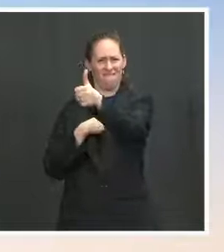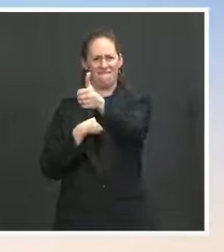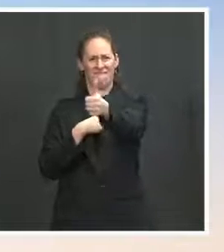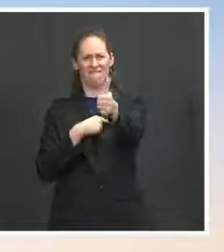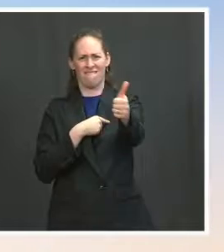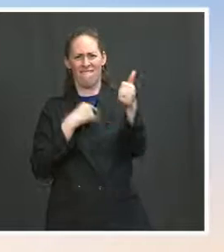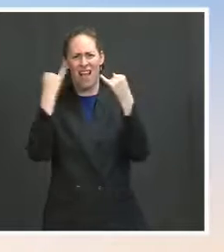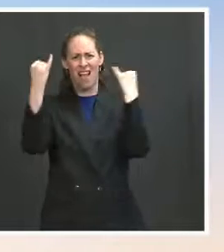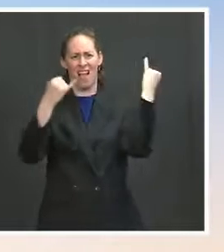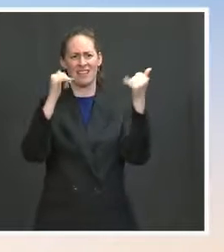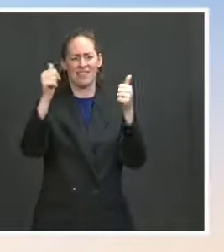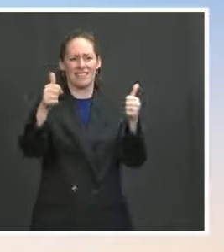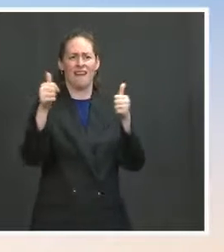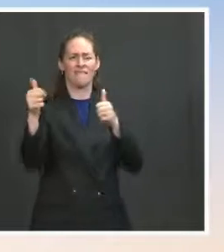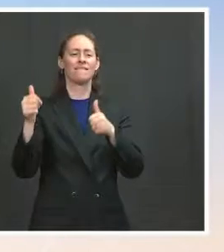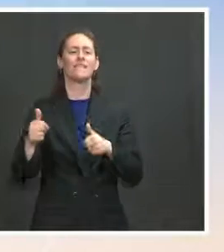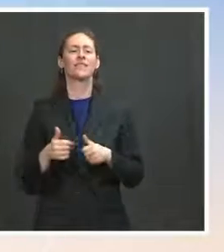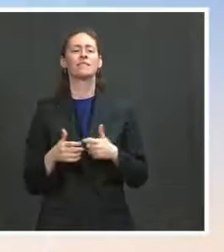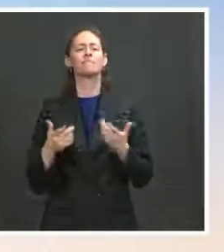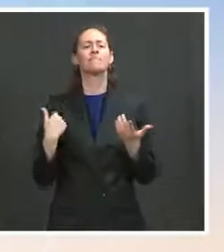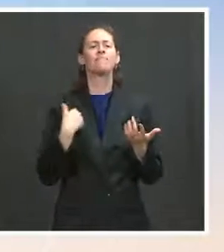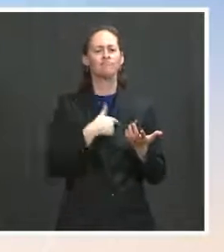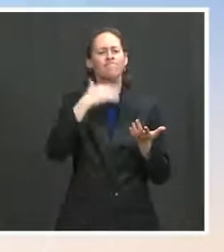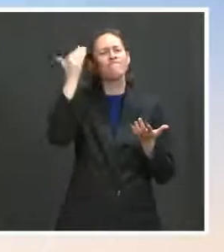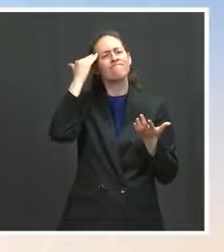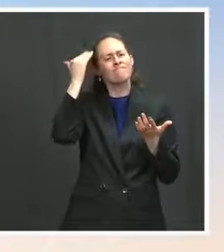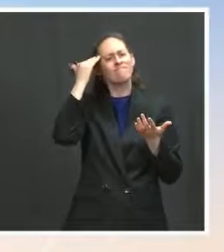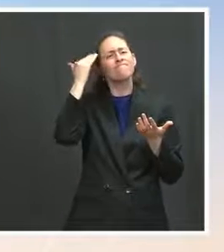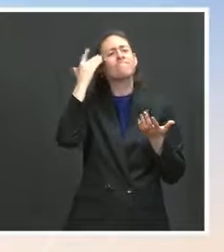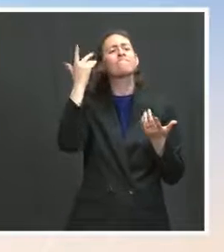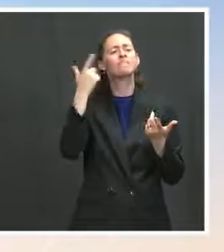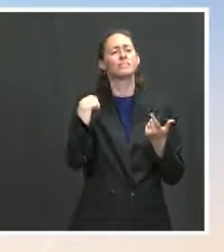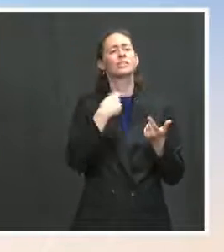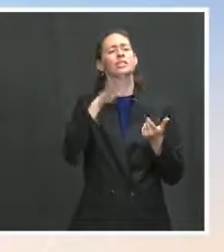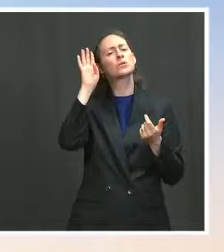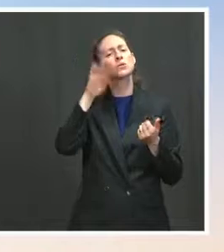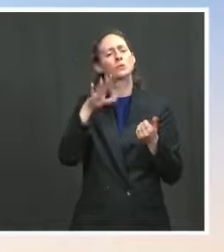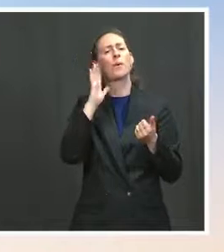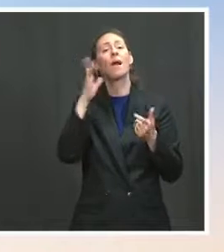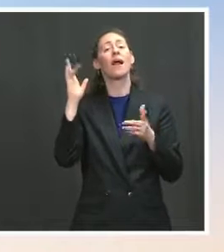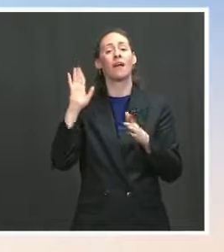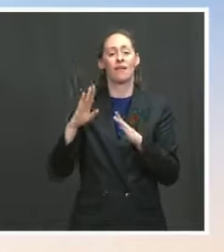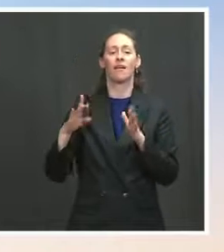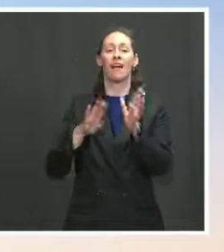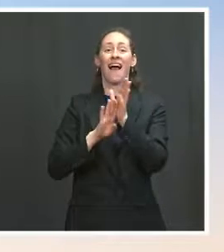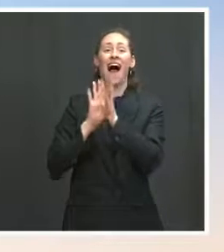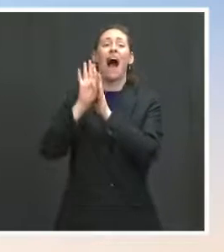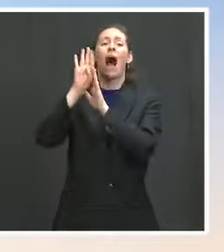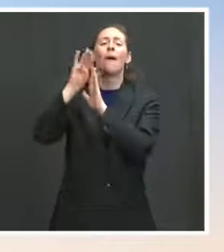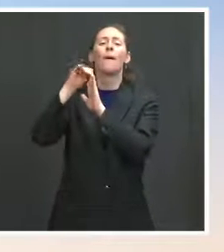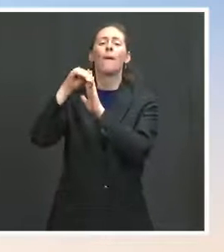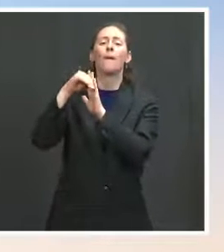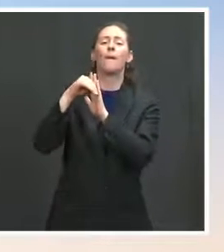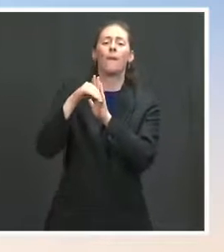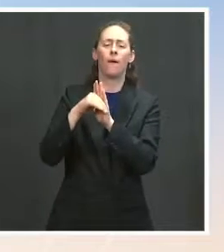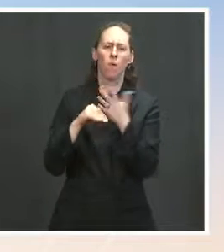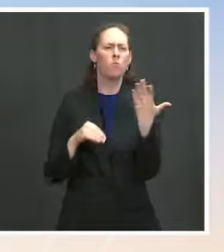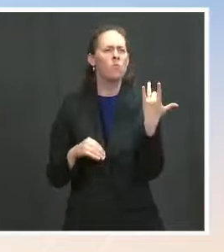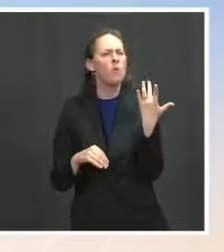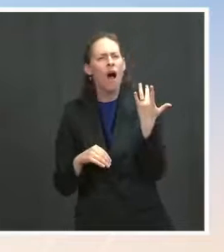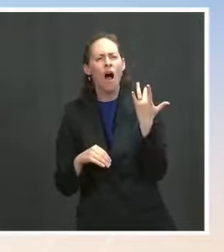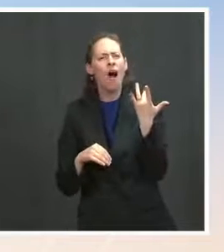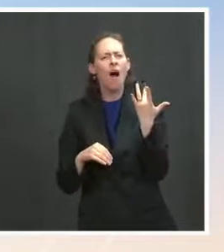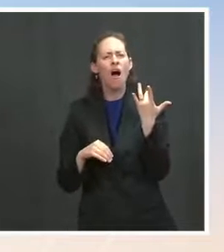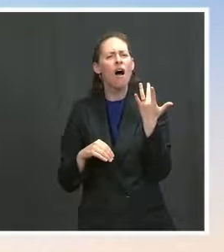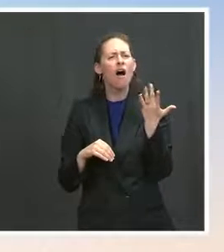rate of vaccination would slow down because we were at a period of time, we went through a period of time where there wasn't enough supply for the demand.